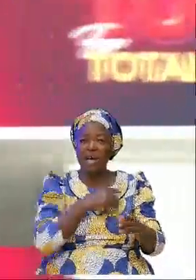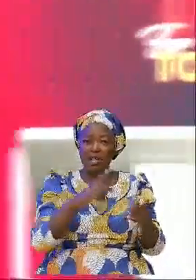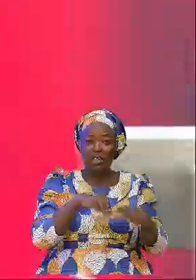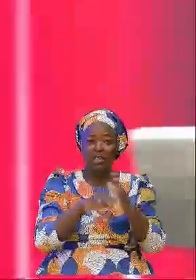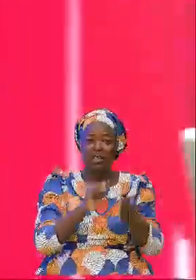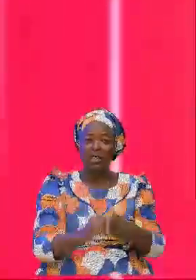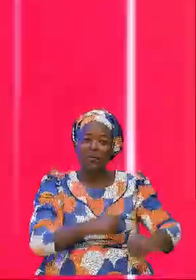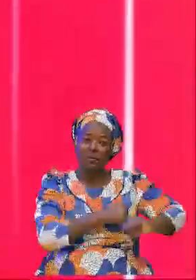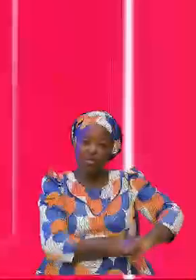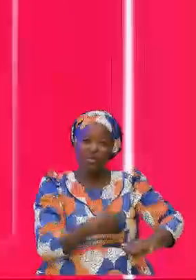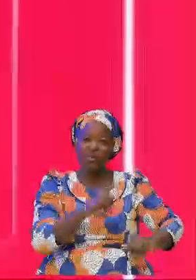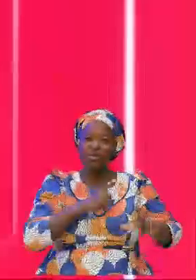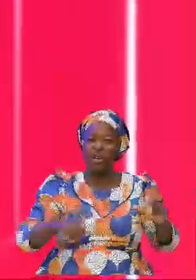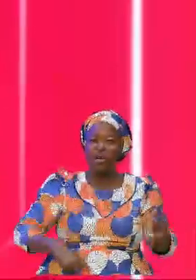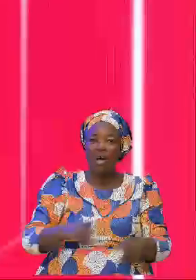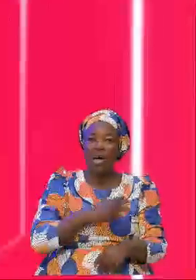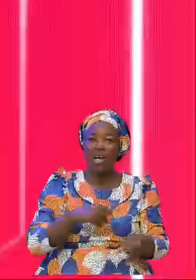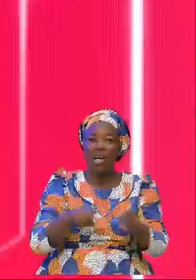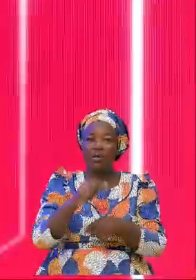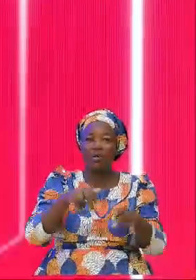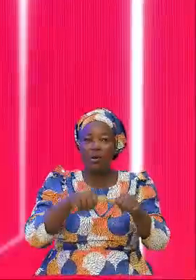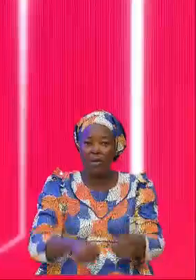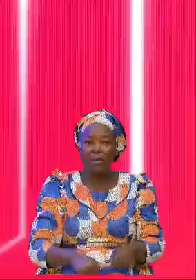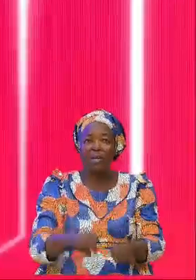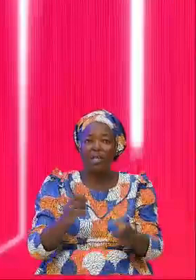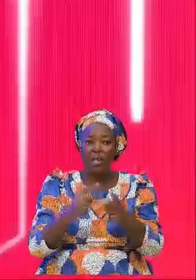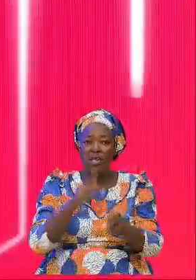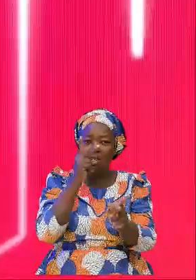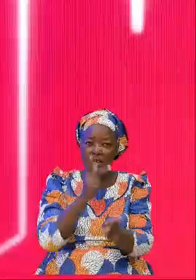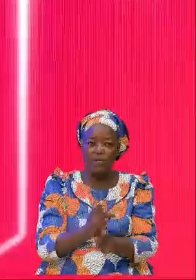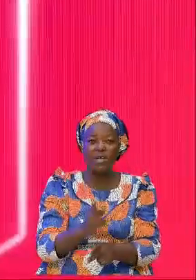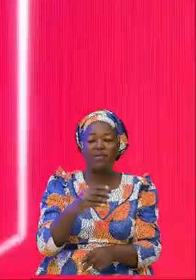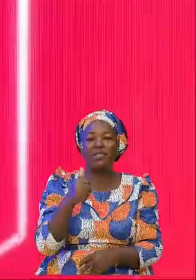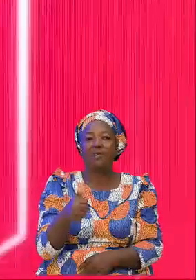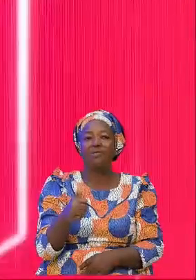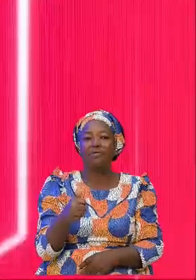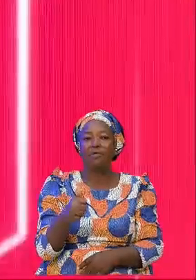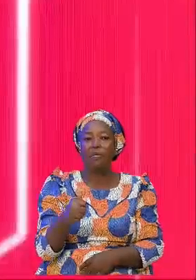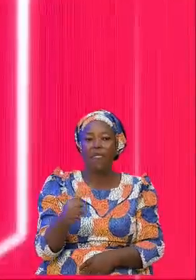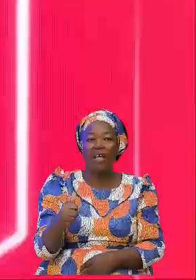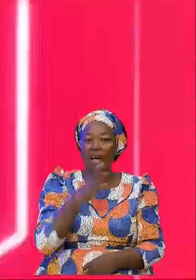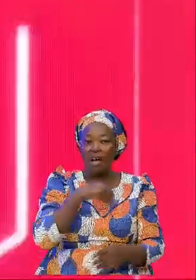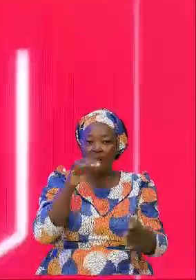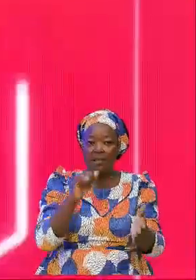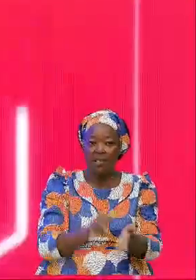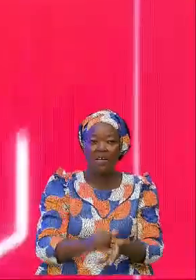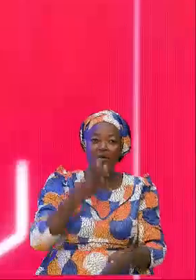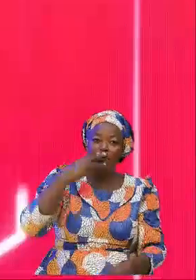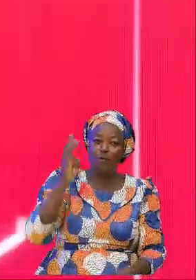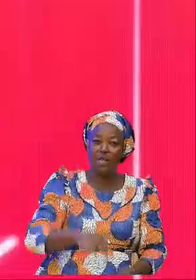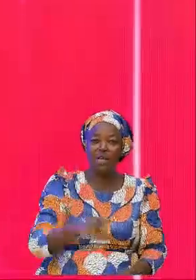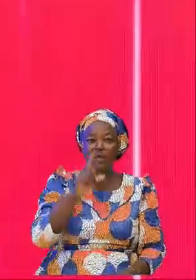in that tower, and in that protection of the Lord. And as you remain, he